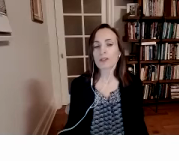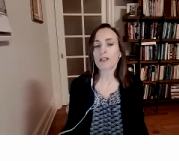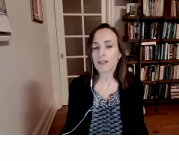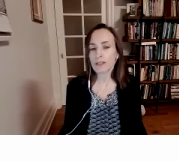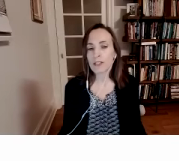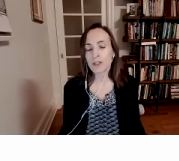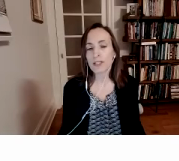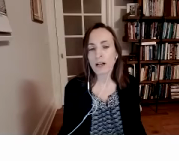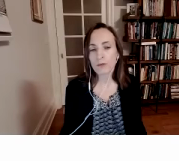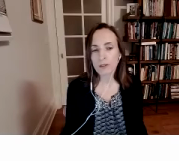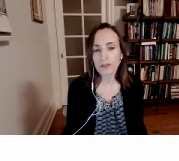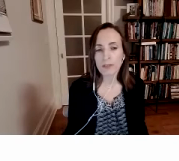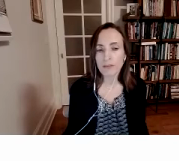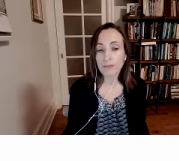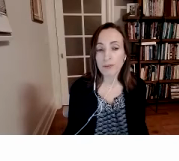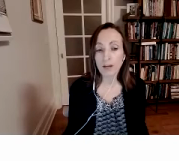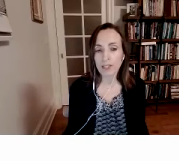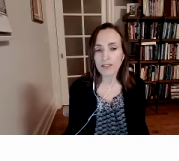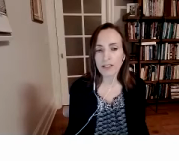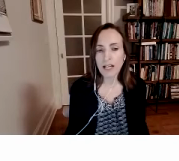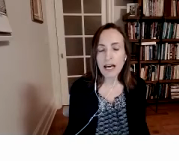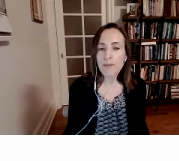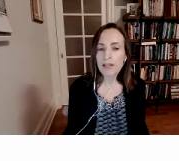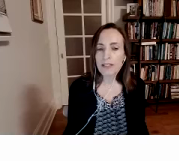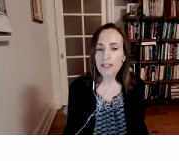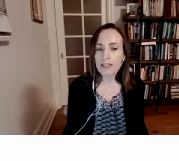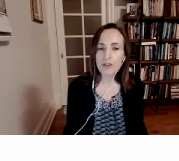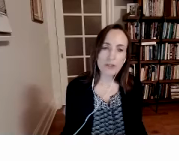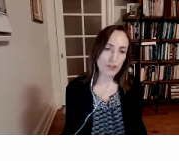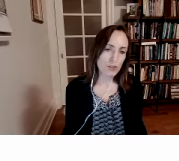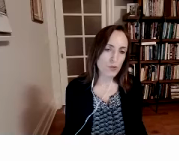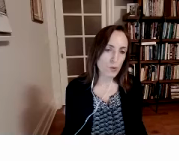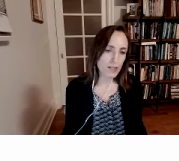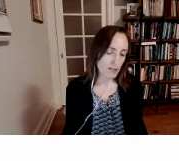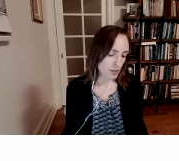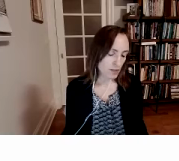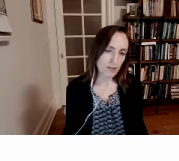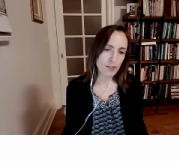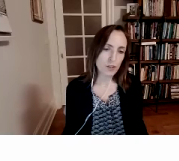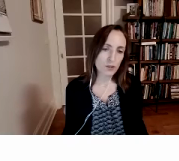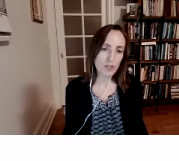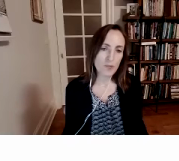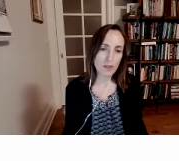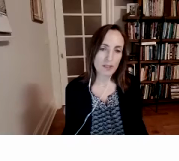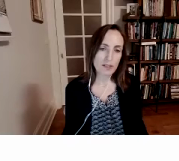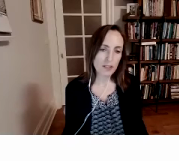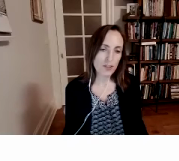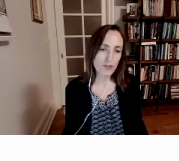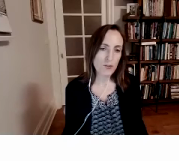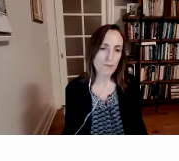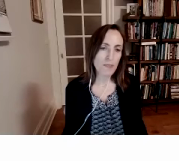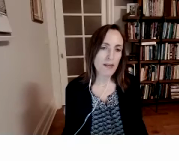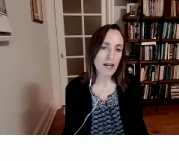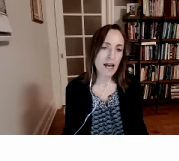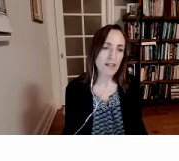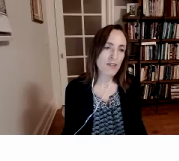who were considering that word to be prominent. But the distribution looks quite similar under the 2 experiment